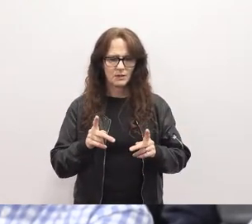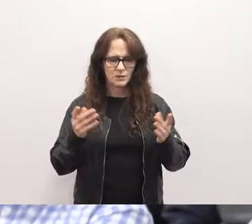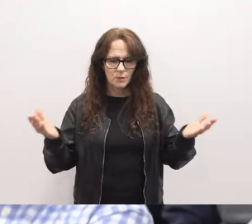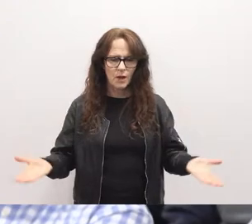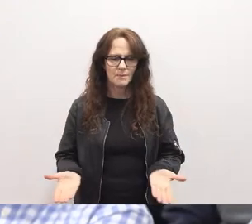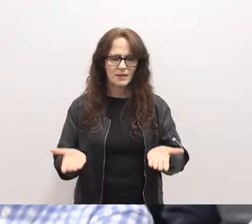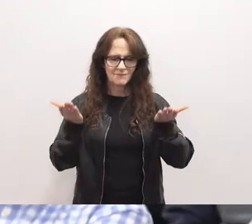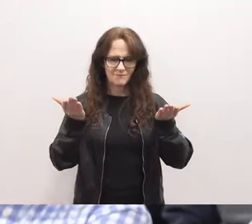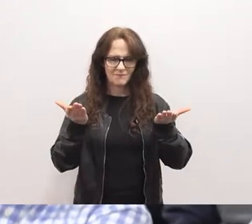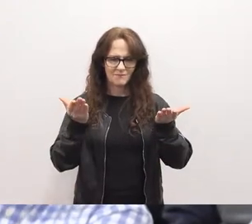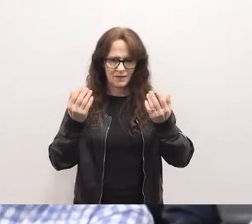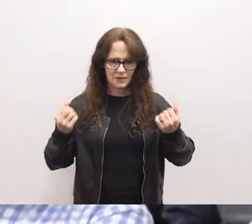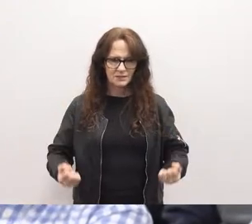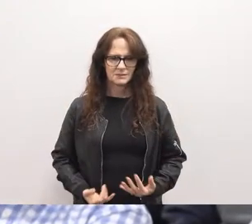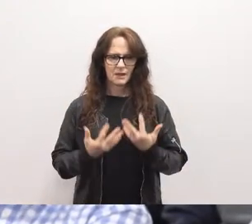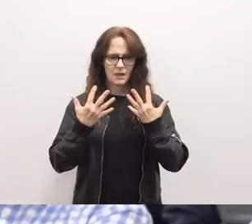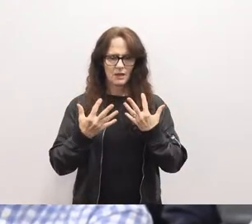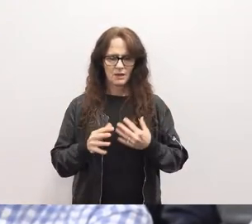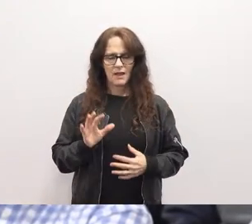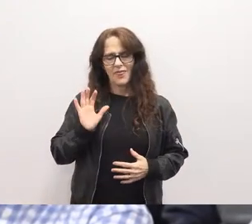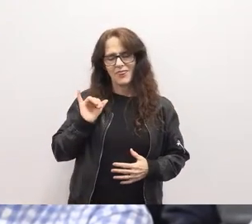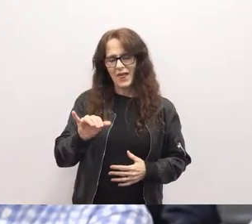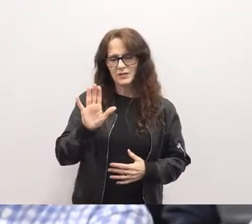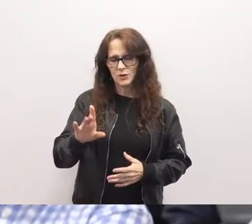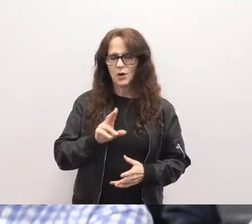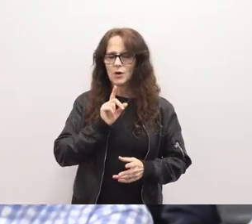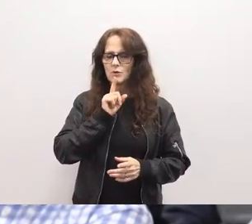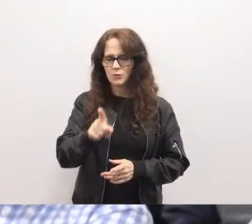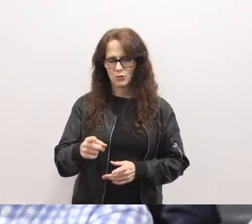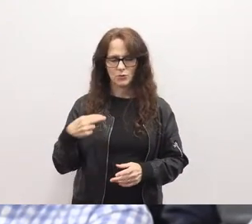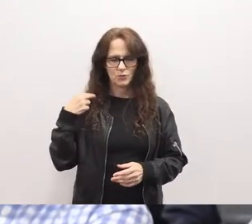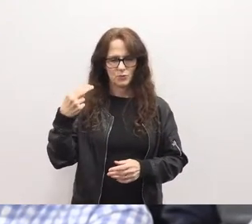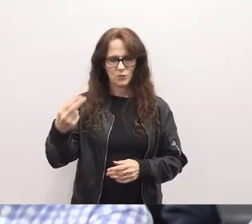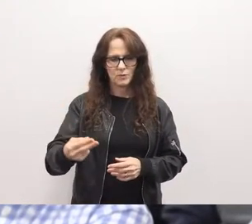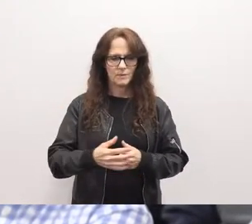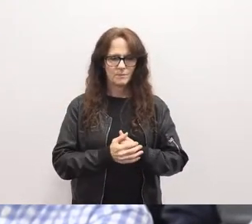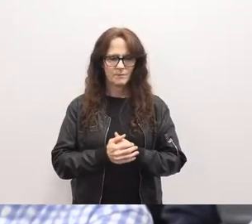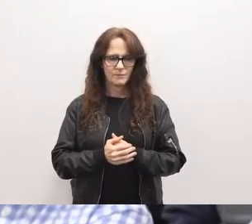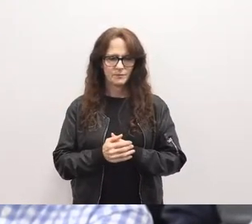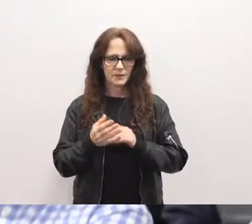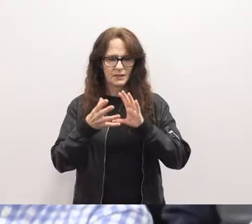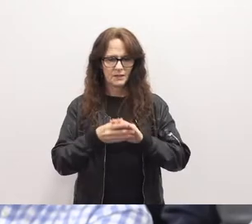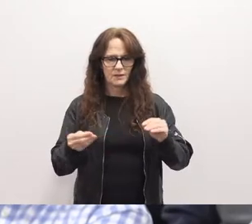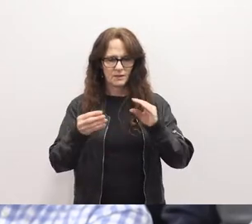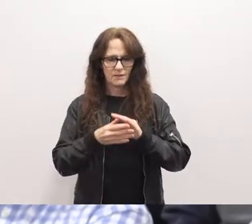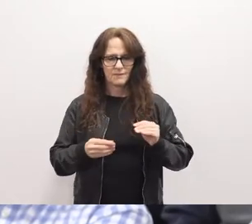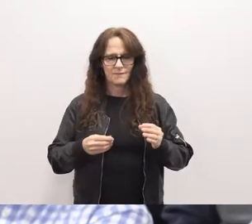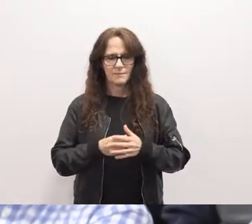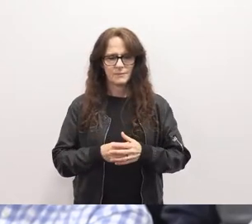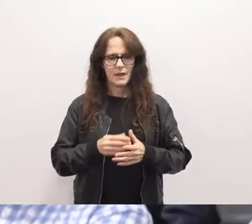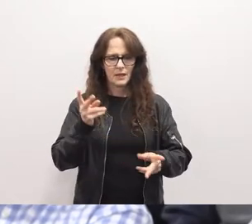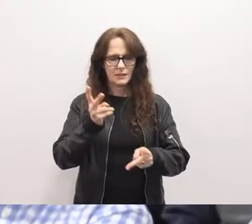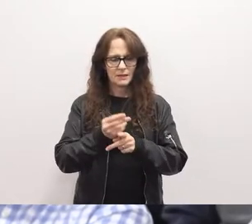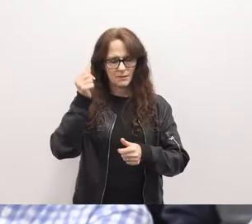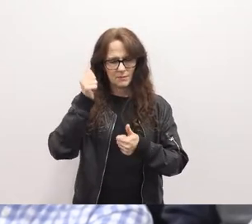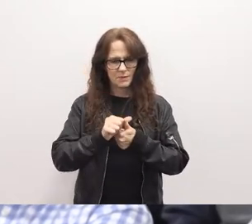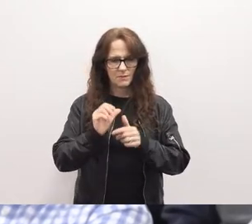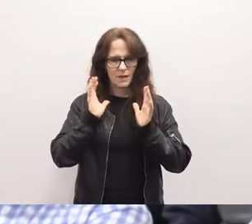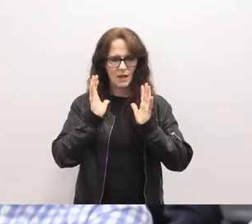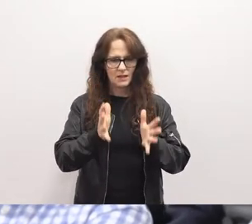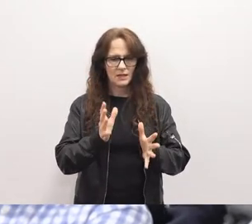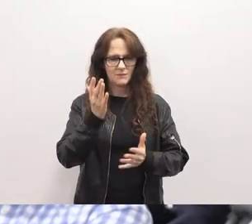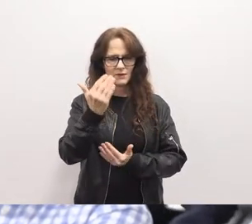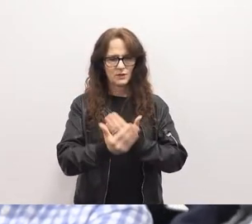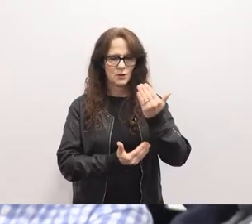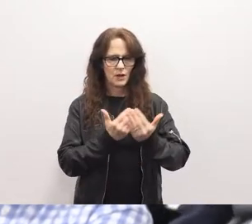uplift. This is your true legacy. I will forever keep these memories, but as I retire, I leave my legacy in